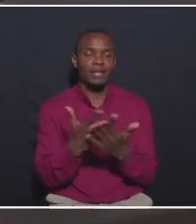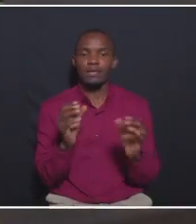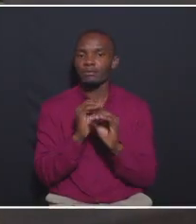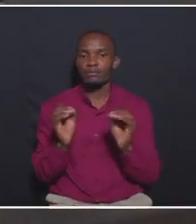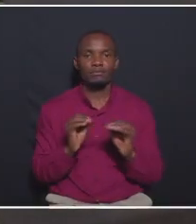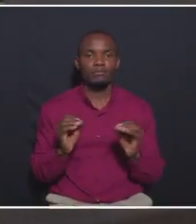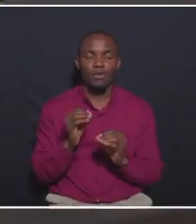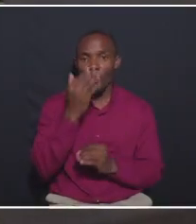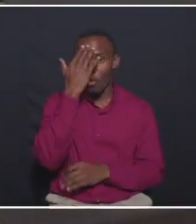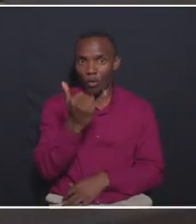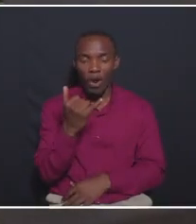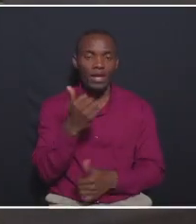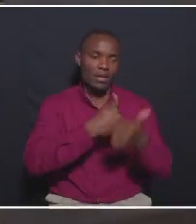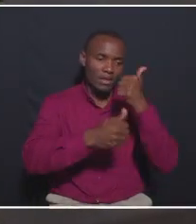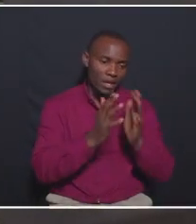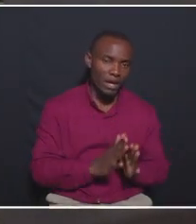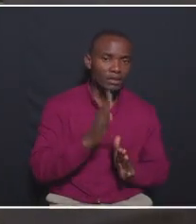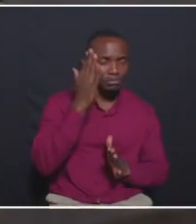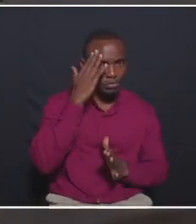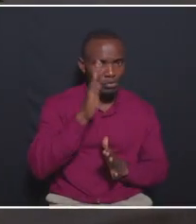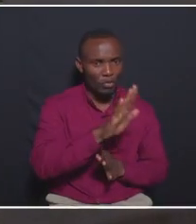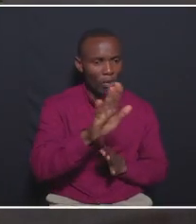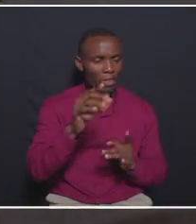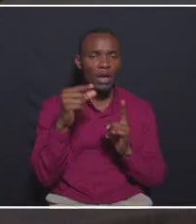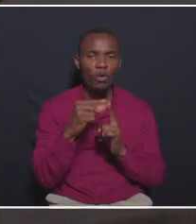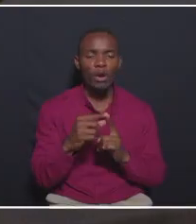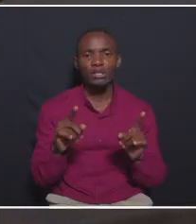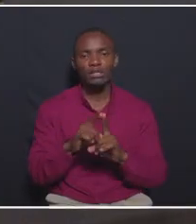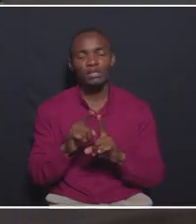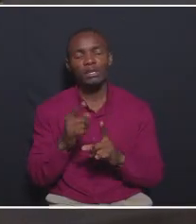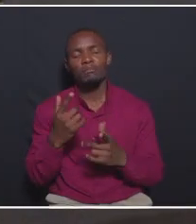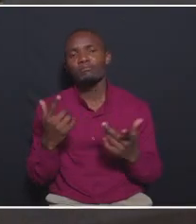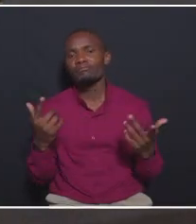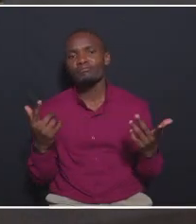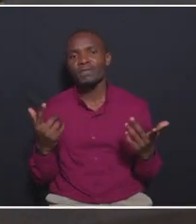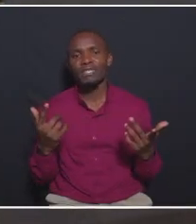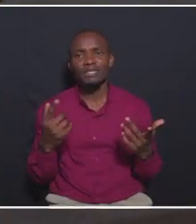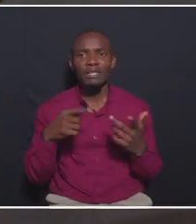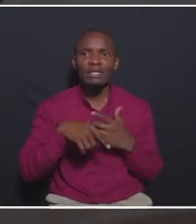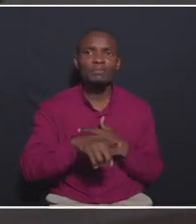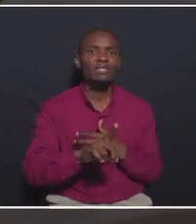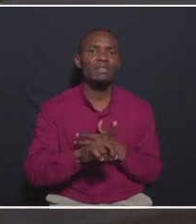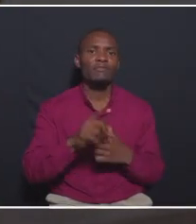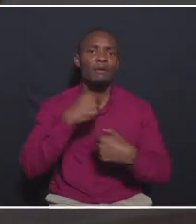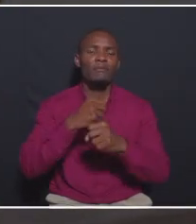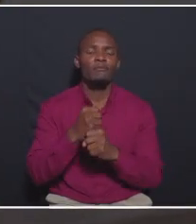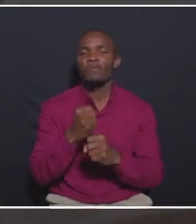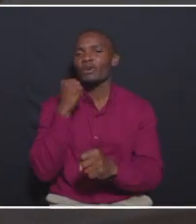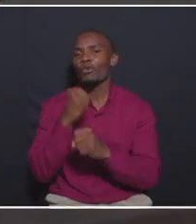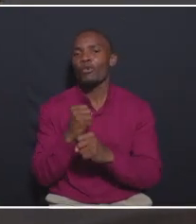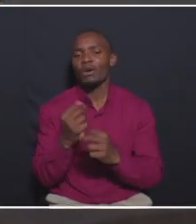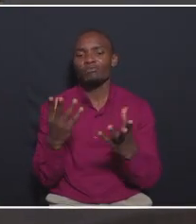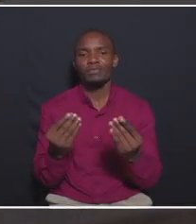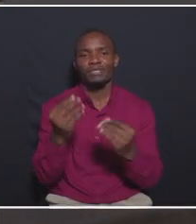The actors had their line. They knew what they were doing. Actually, it's like they made the work easy for us.